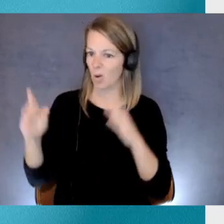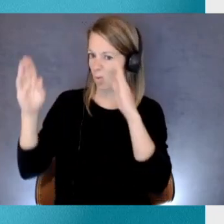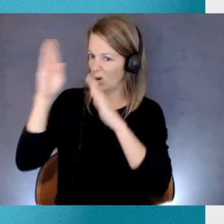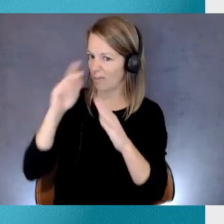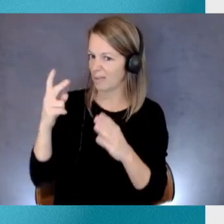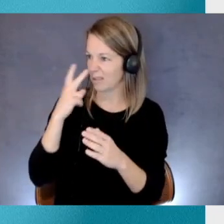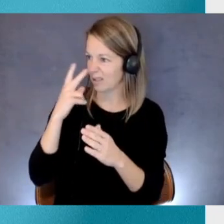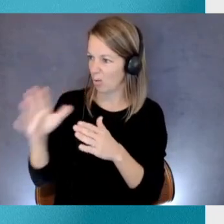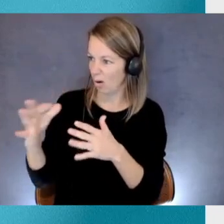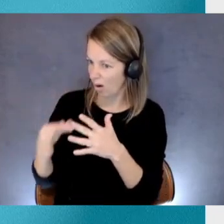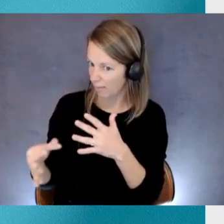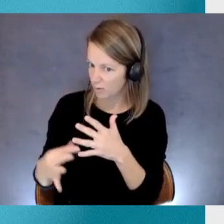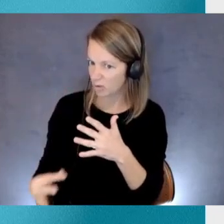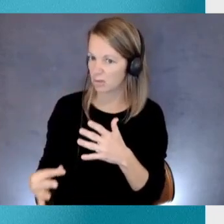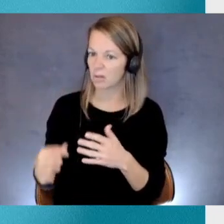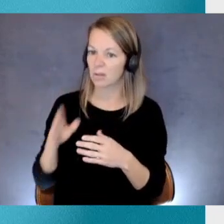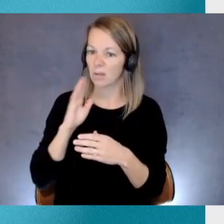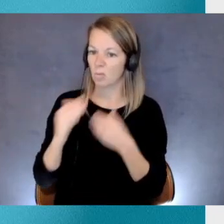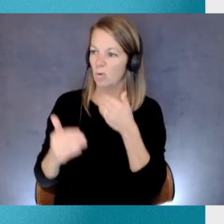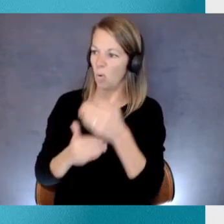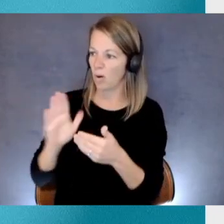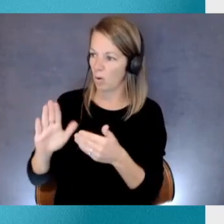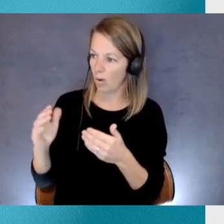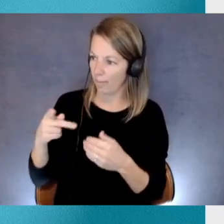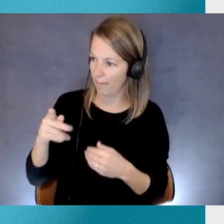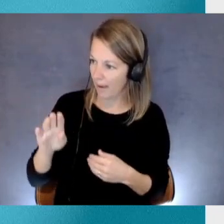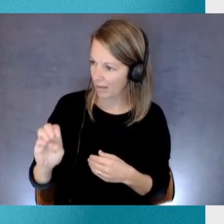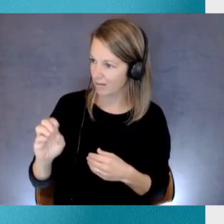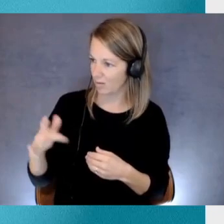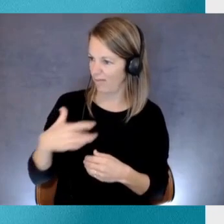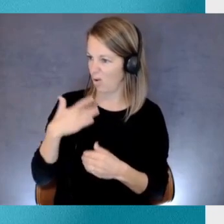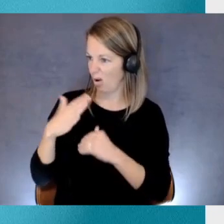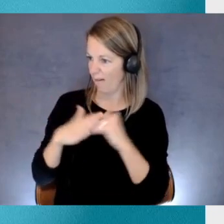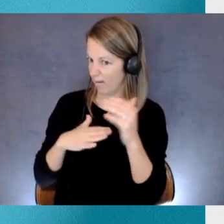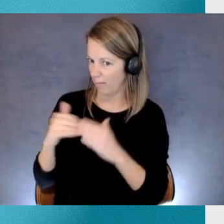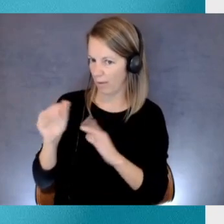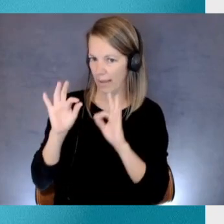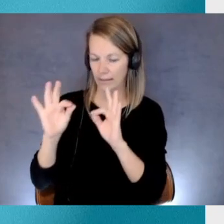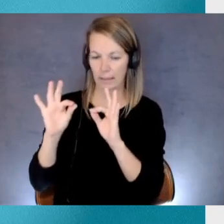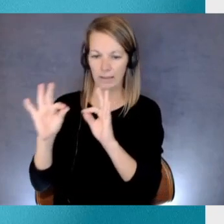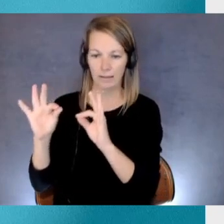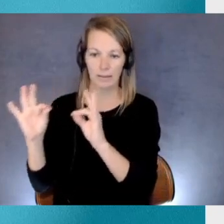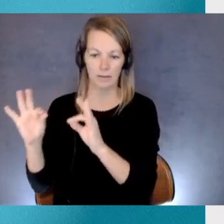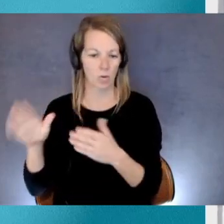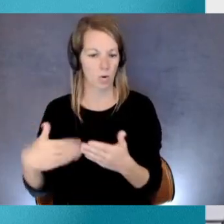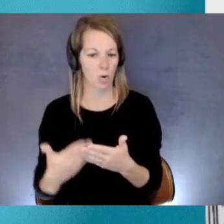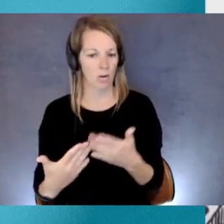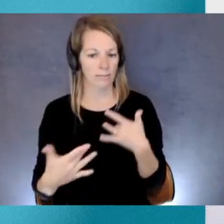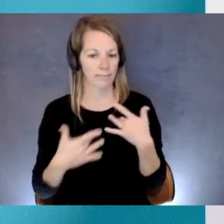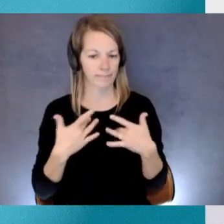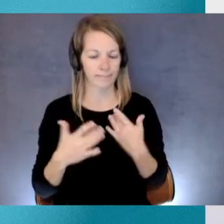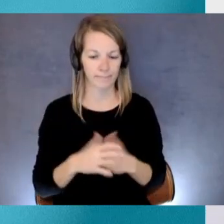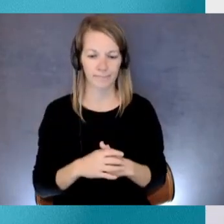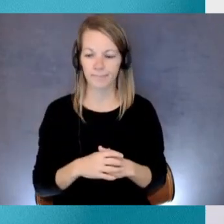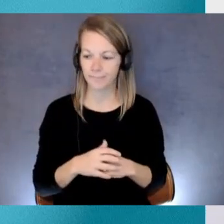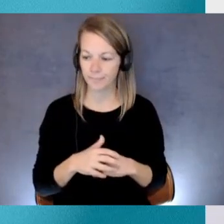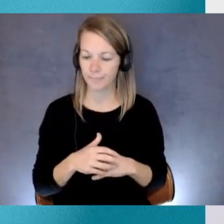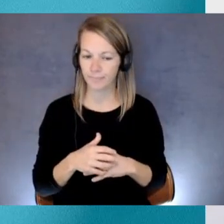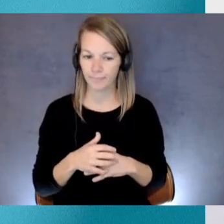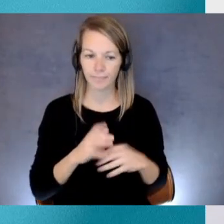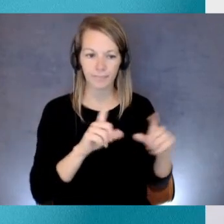see what your options are. We'll go at a pace that you understand and makes you feel comfortable. Excellent, excellent, excellent. All this is very exciting. So